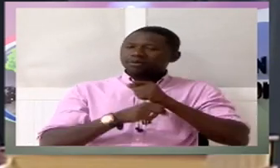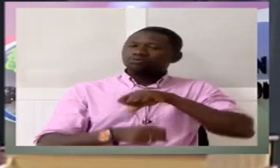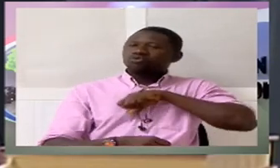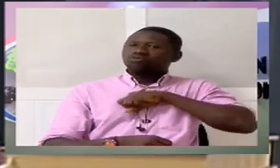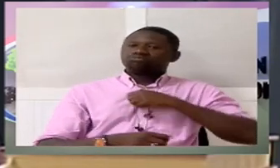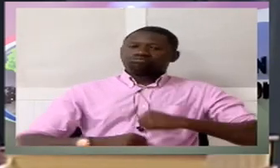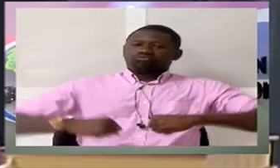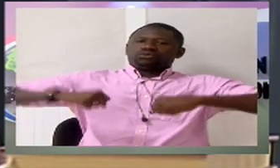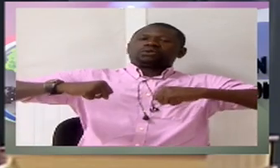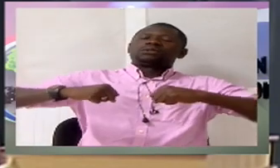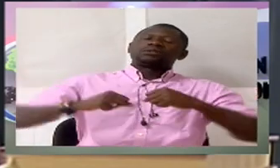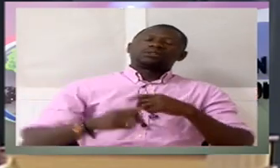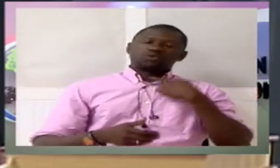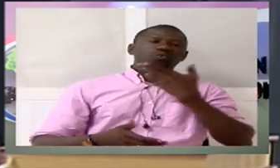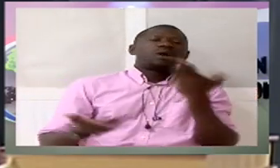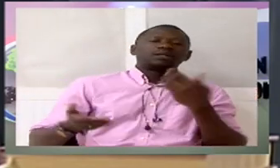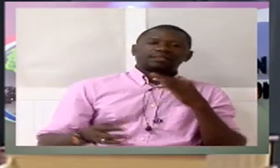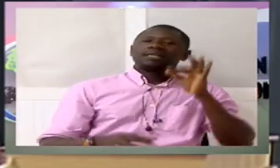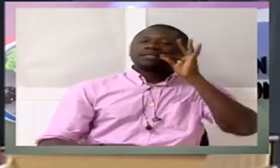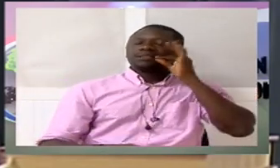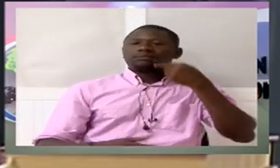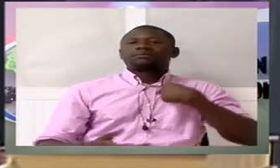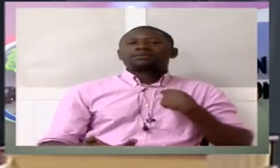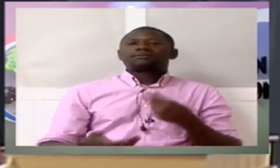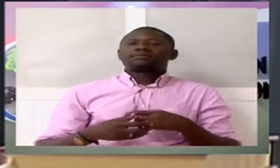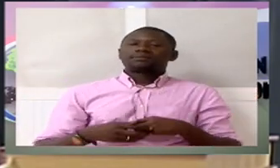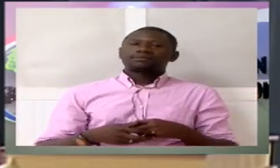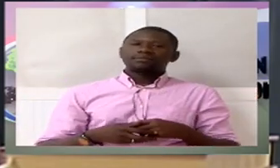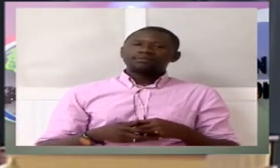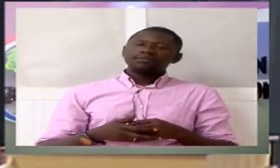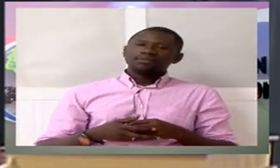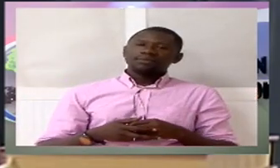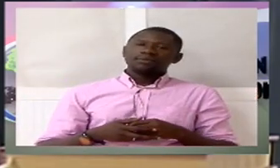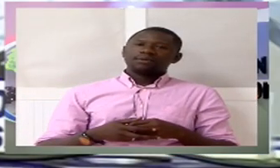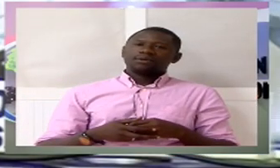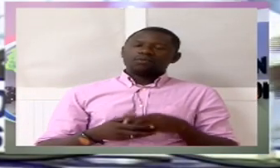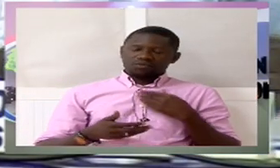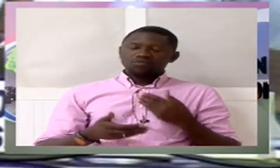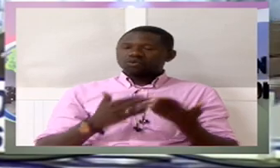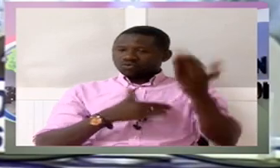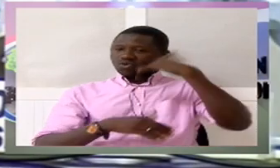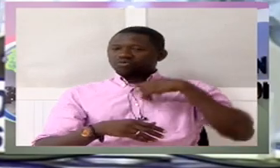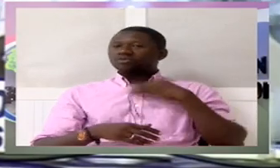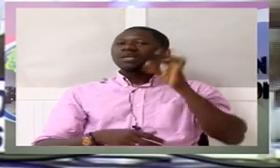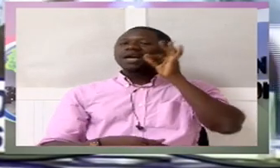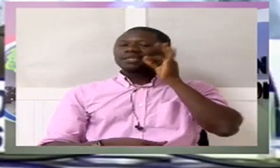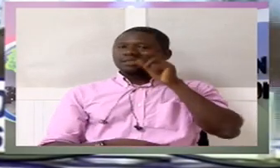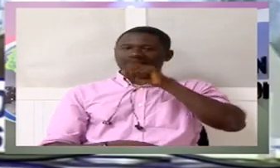was the response he responded that letter. We would come to the response.